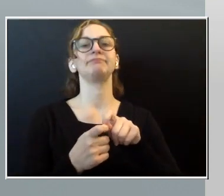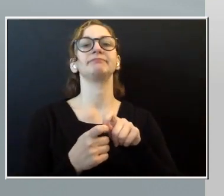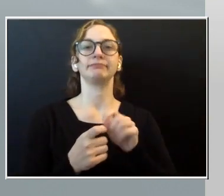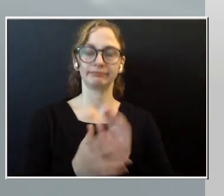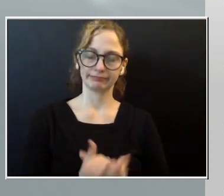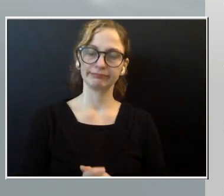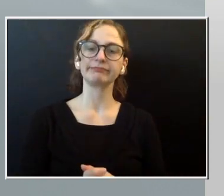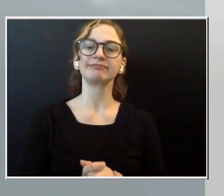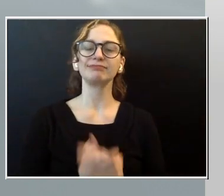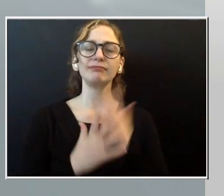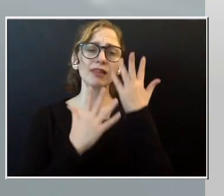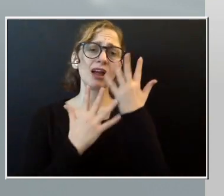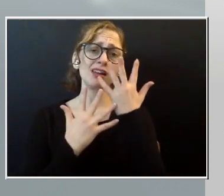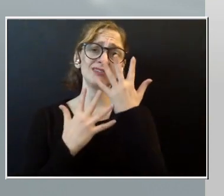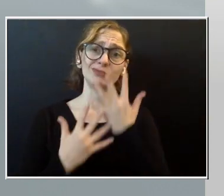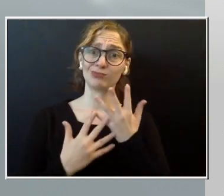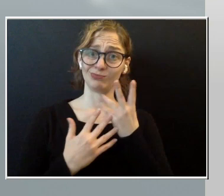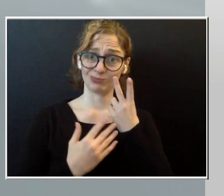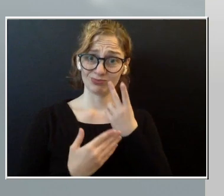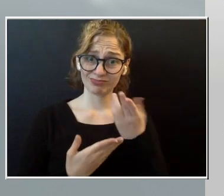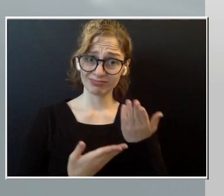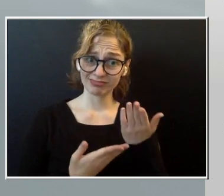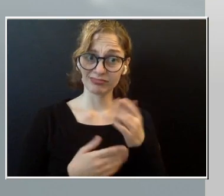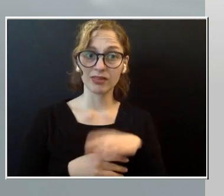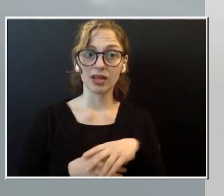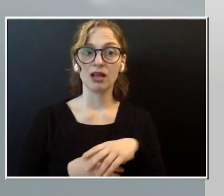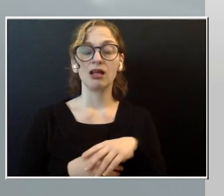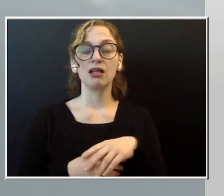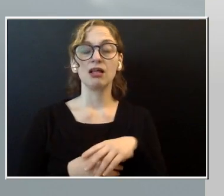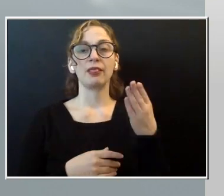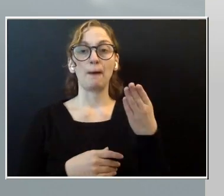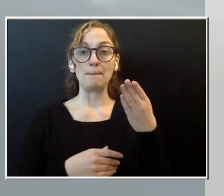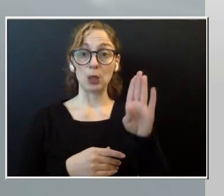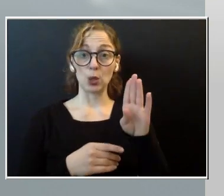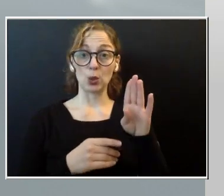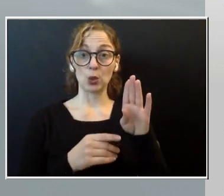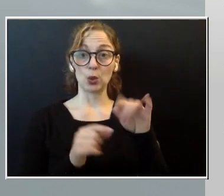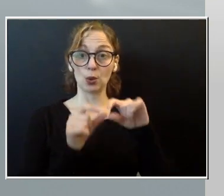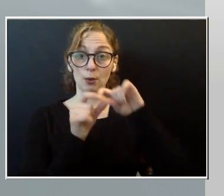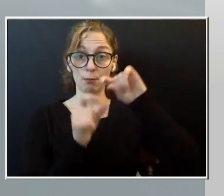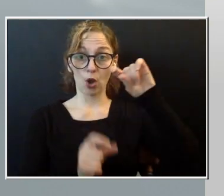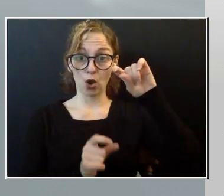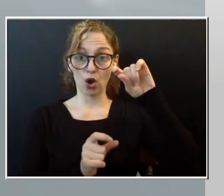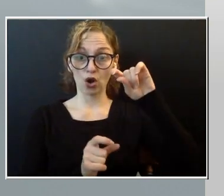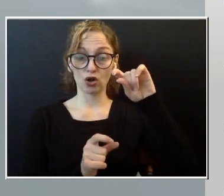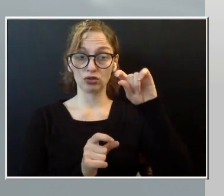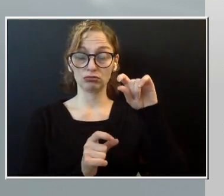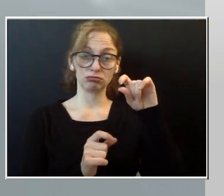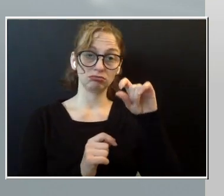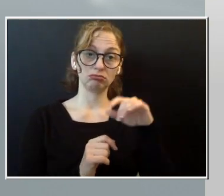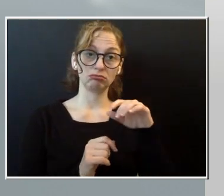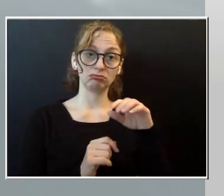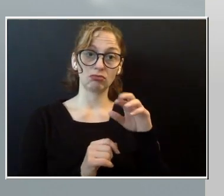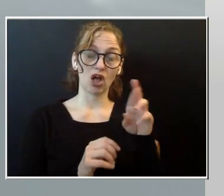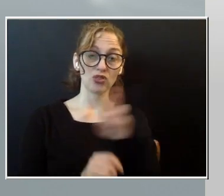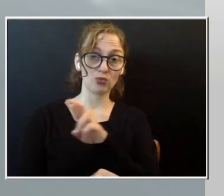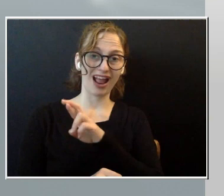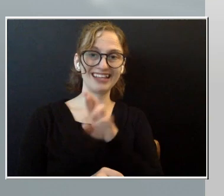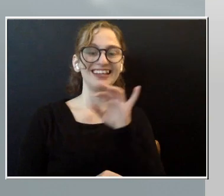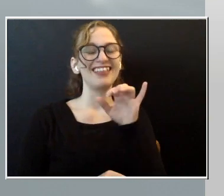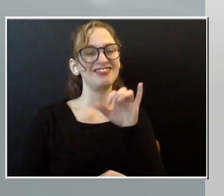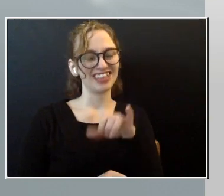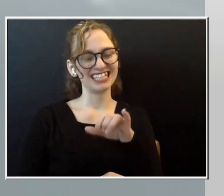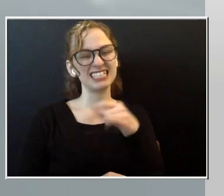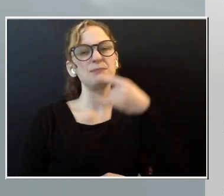what we're seeing there, though, the blue bar, within that large bar to the right, the blue is the pediatric. So a lot of